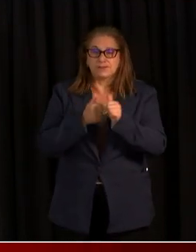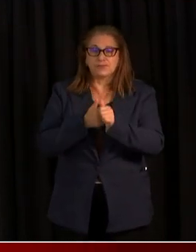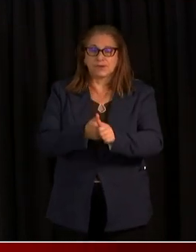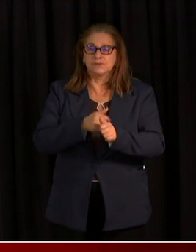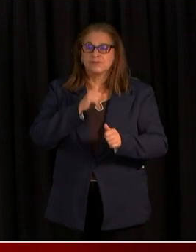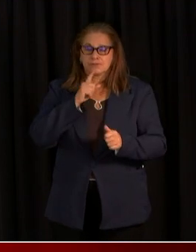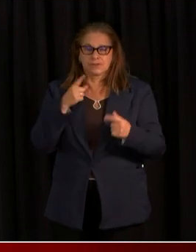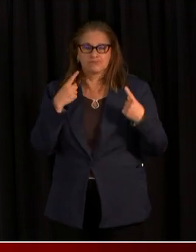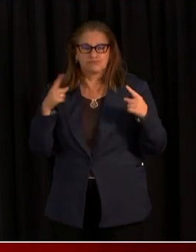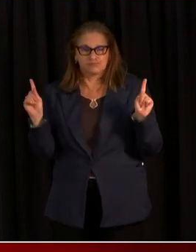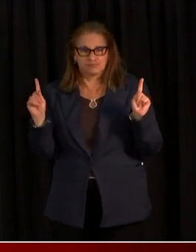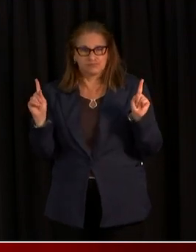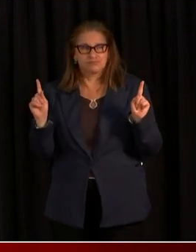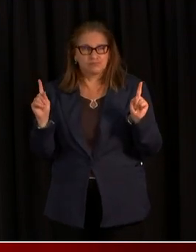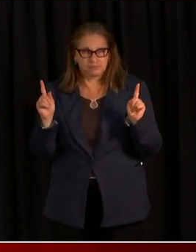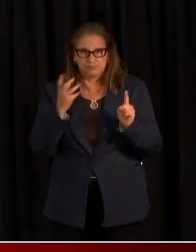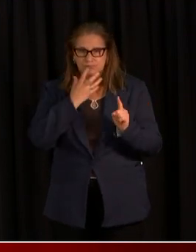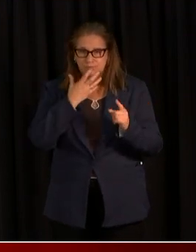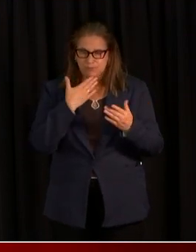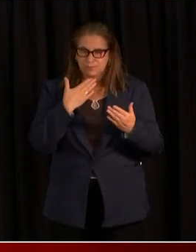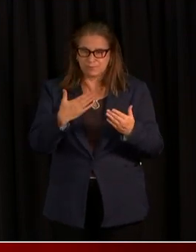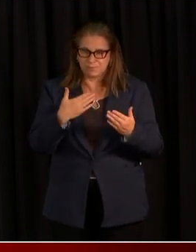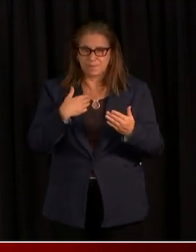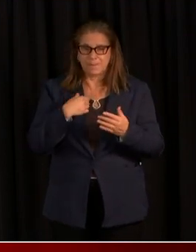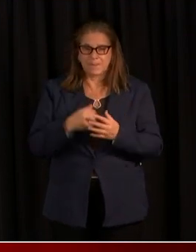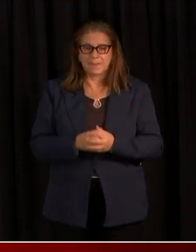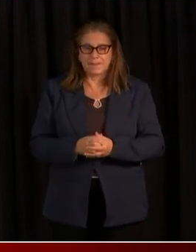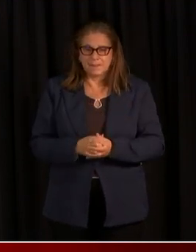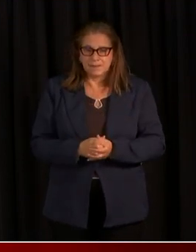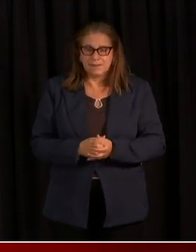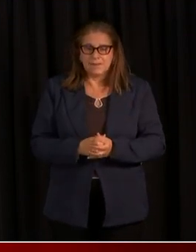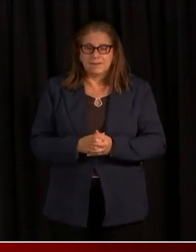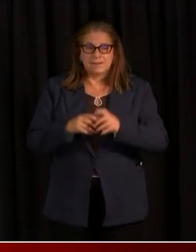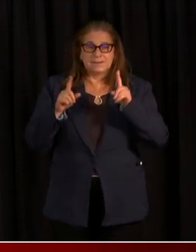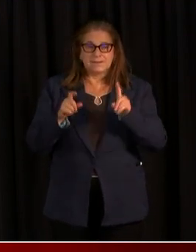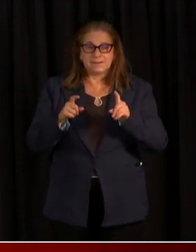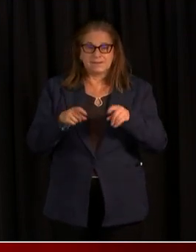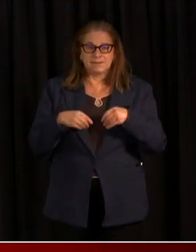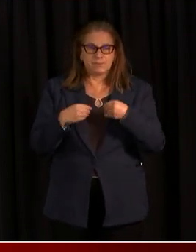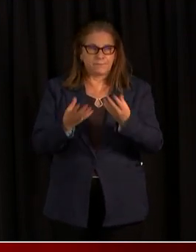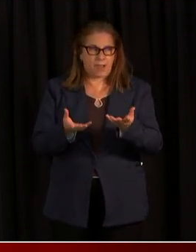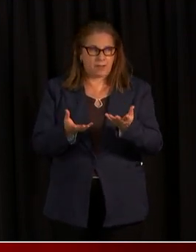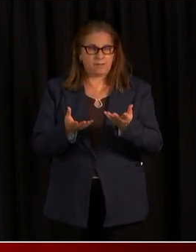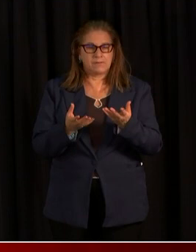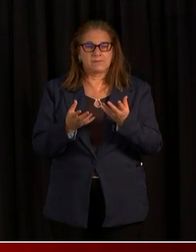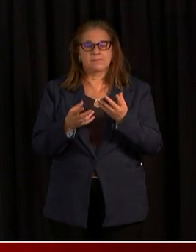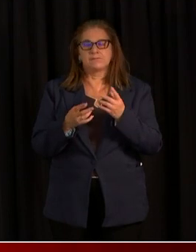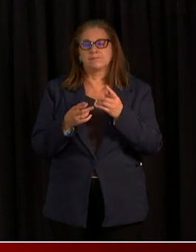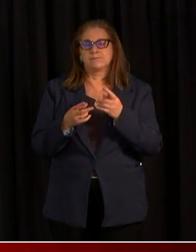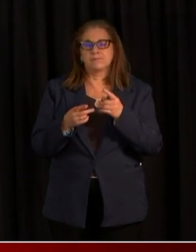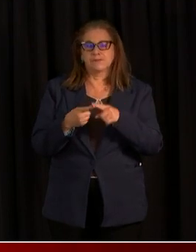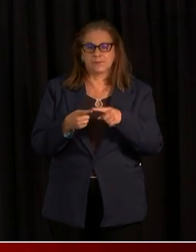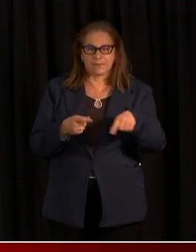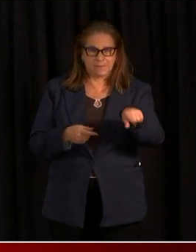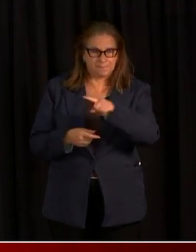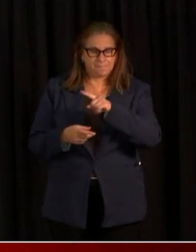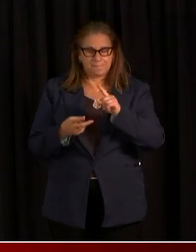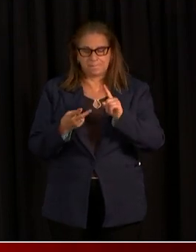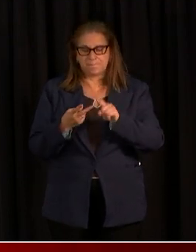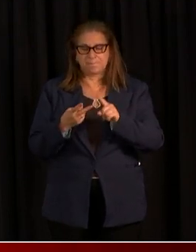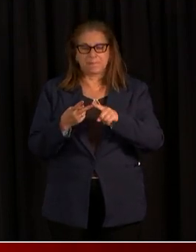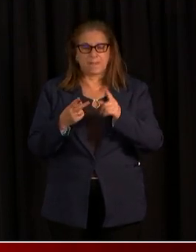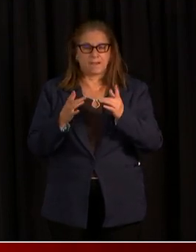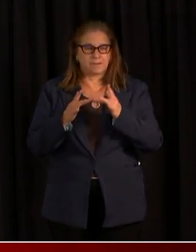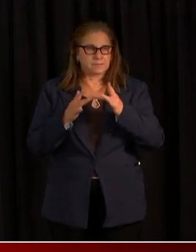that individuals who are being tested are providing contact information that is useful and meaningful and will help us have a